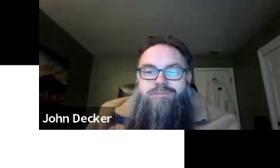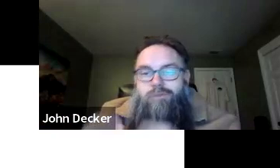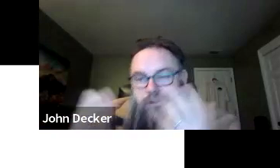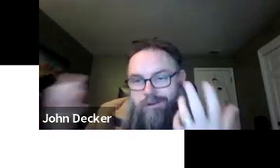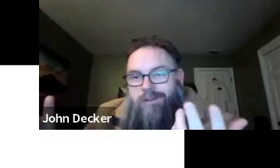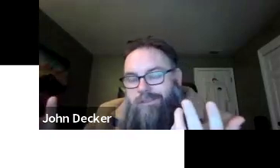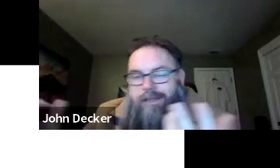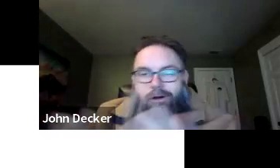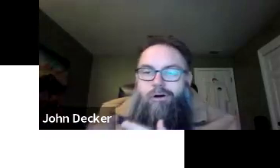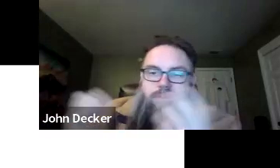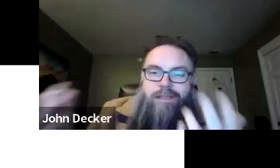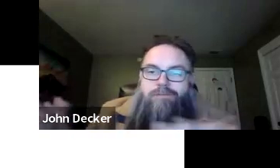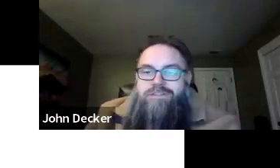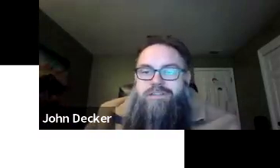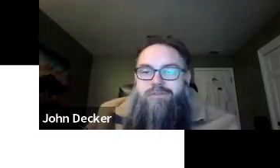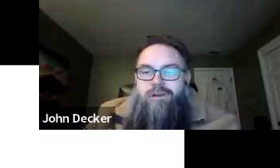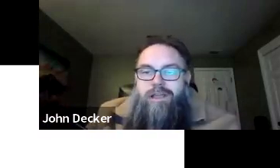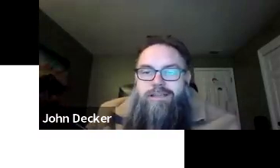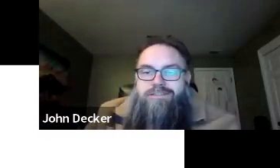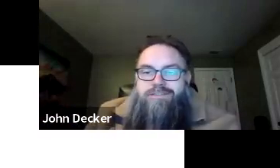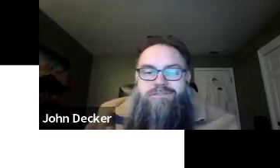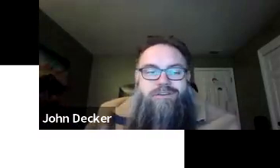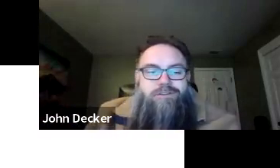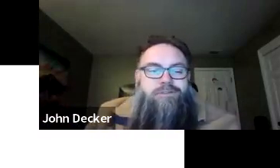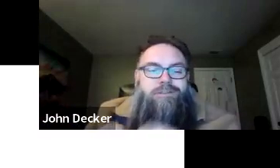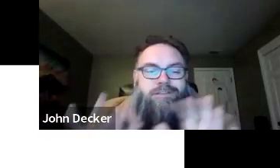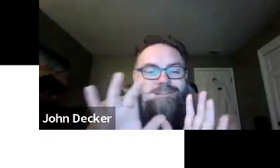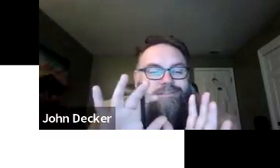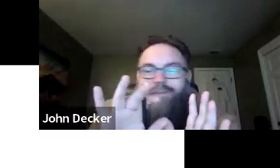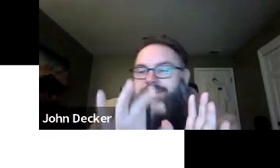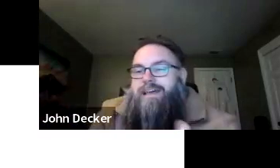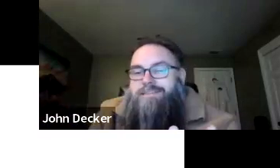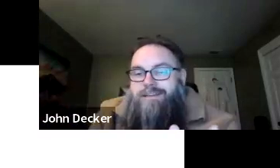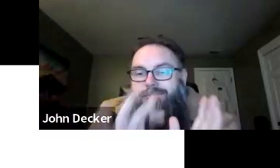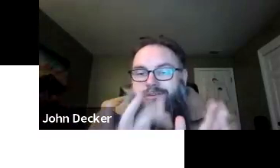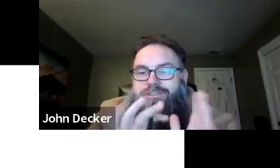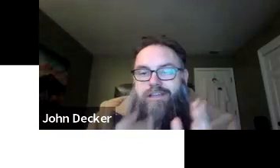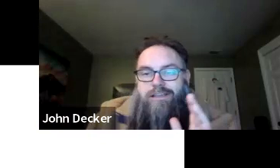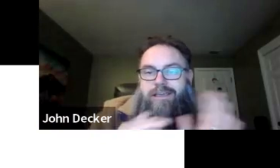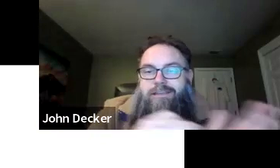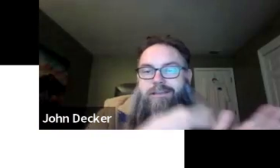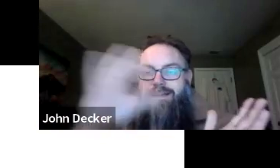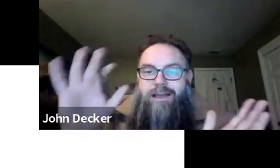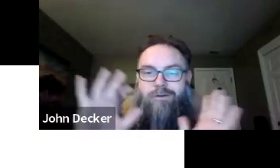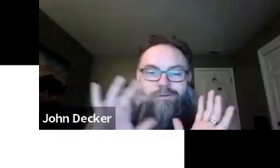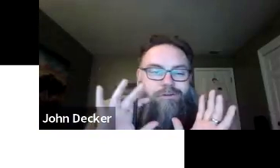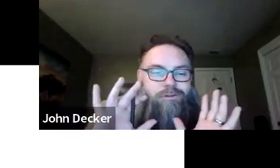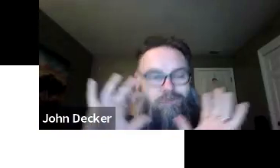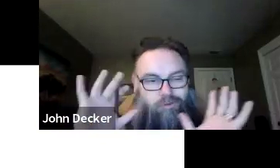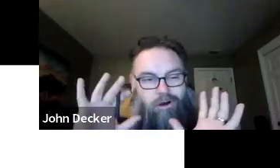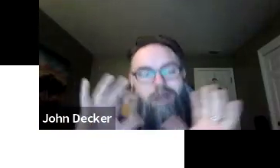version to support like all the language needs of our clients too. So this is fantastic. I appreciate again